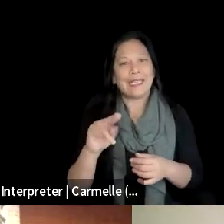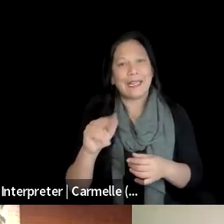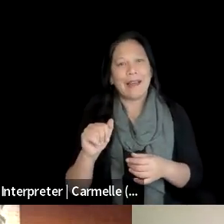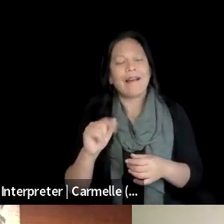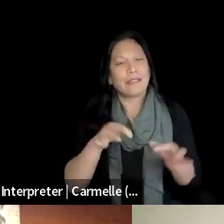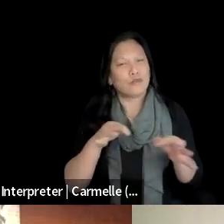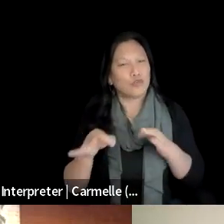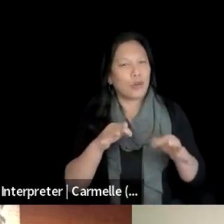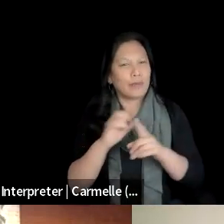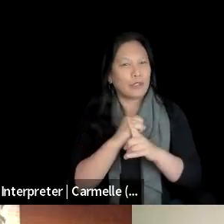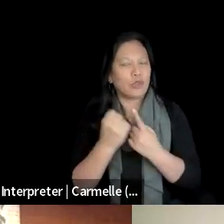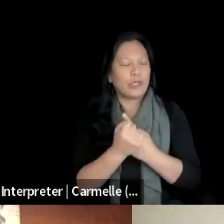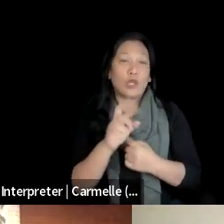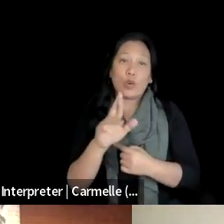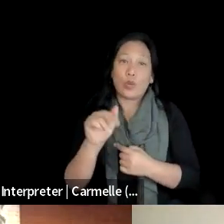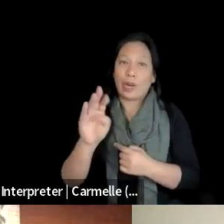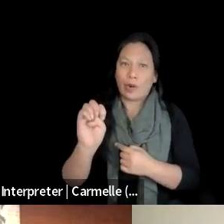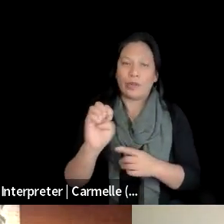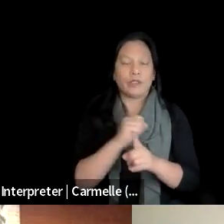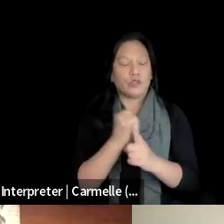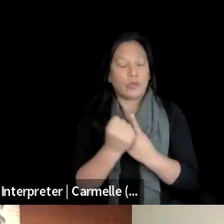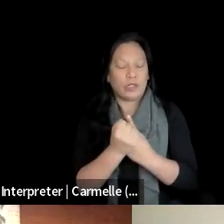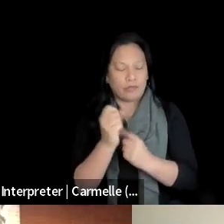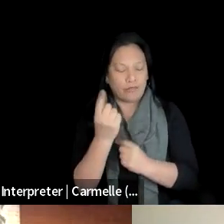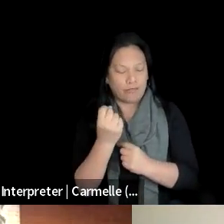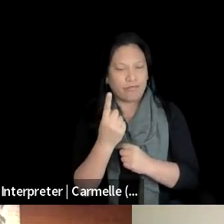rare, thank goodness, where